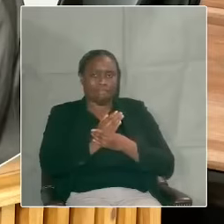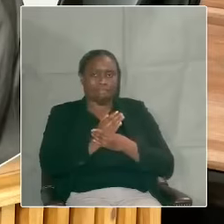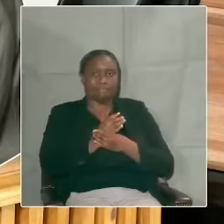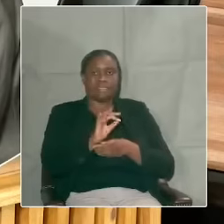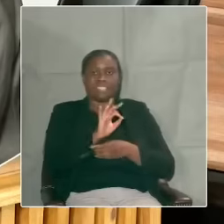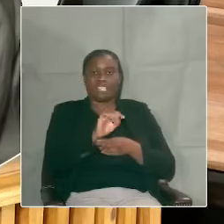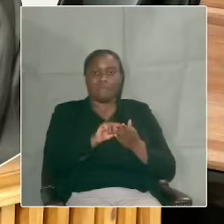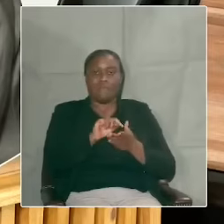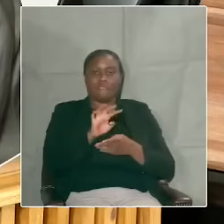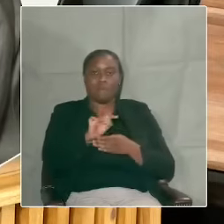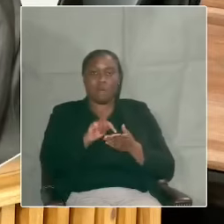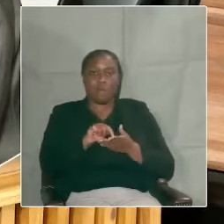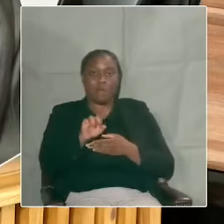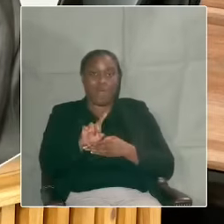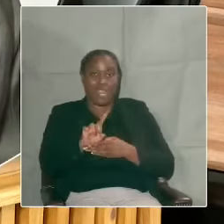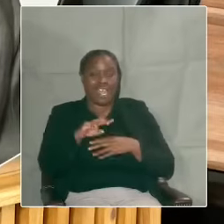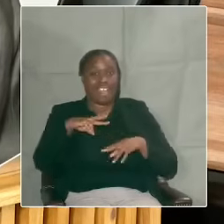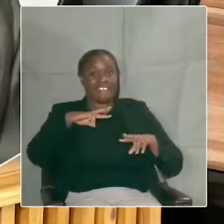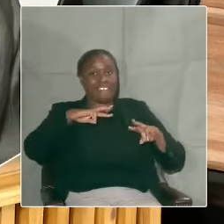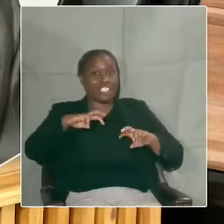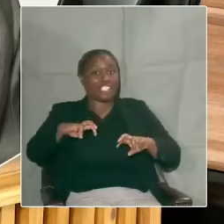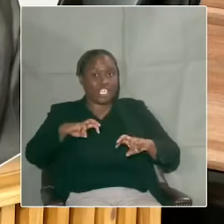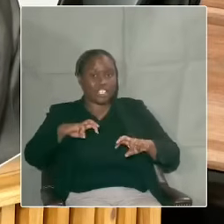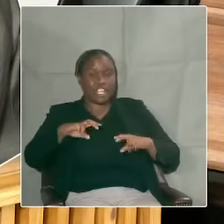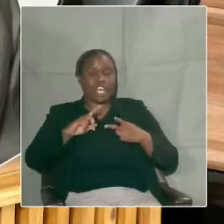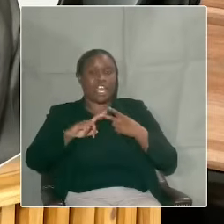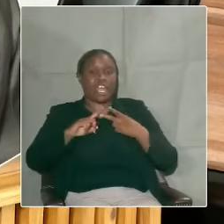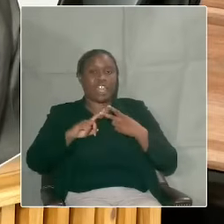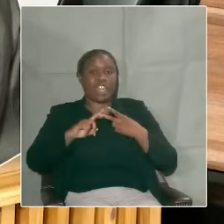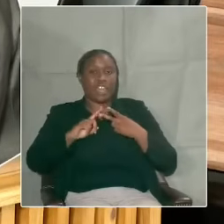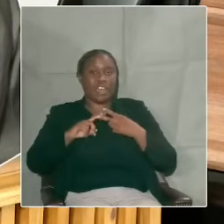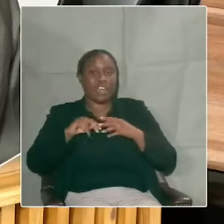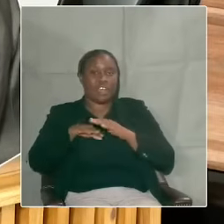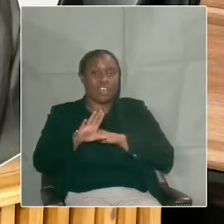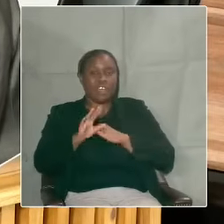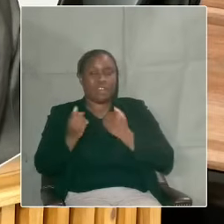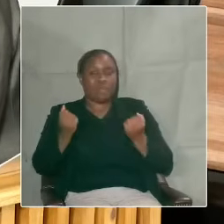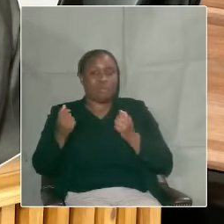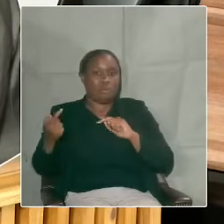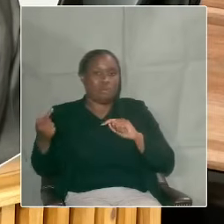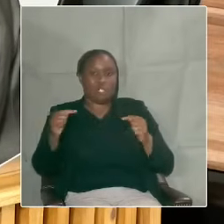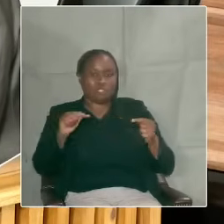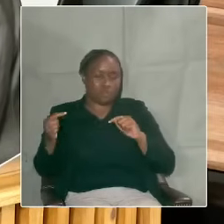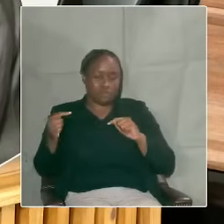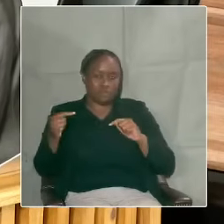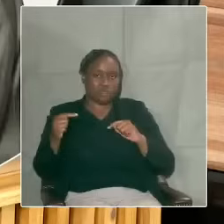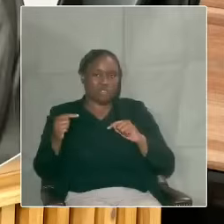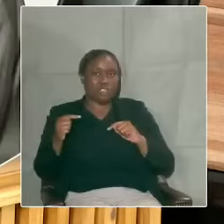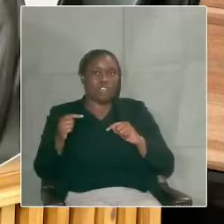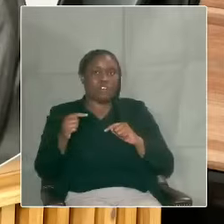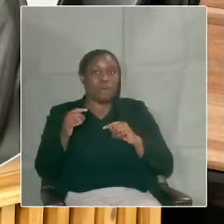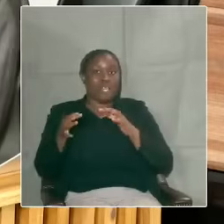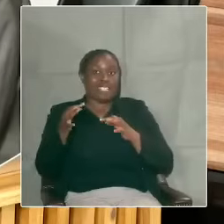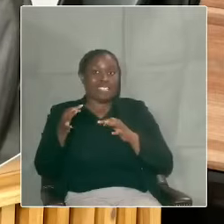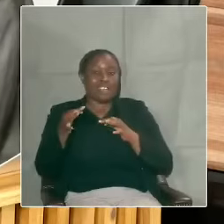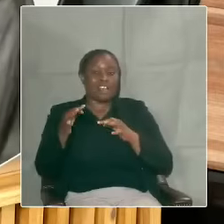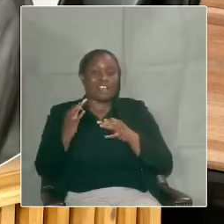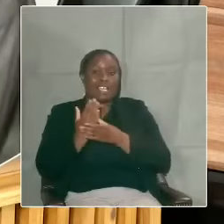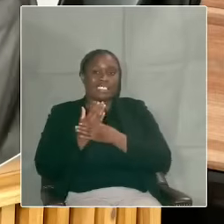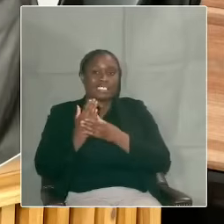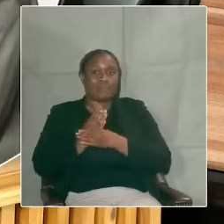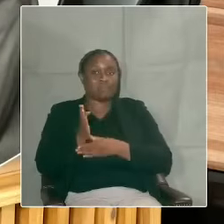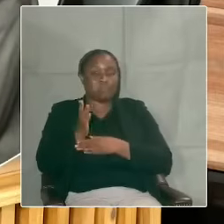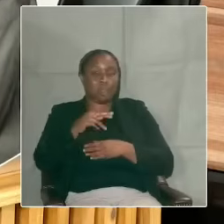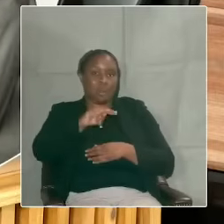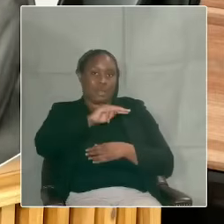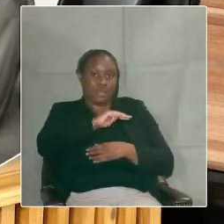Under 3.4.1, it's investigation and prosecution of political related cases in KwaZulu-Natal. And the